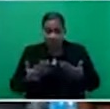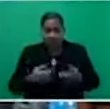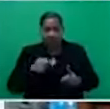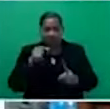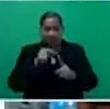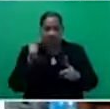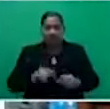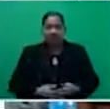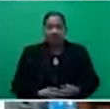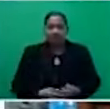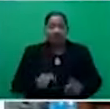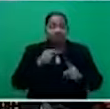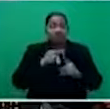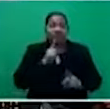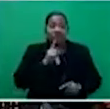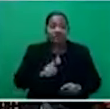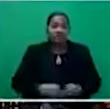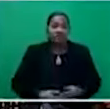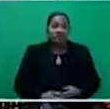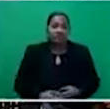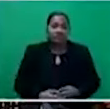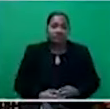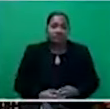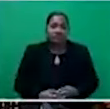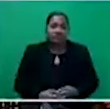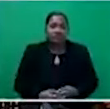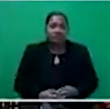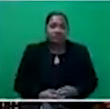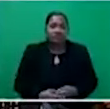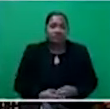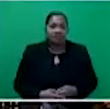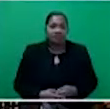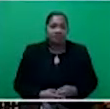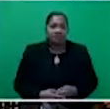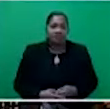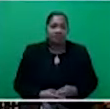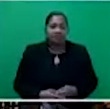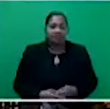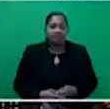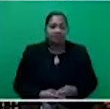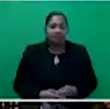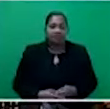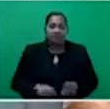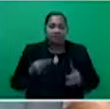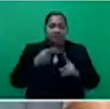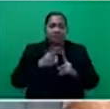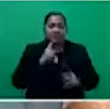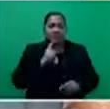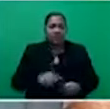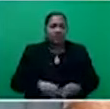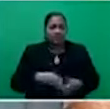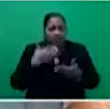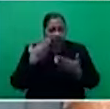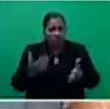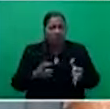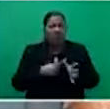history. Mr. Speaker, sir, point of order. Point of order. Honourable Attorney General